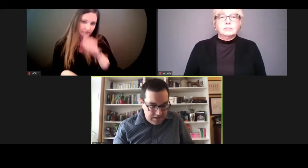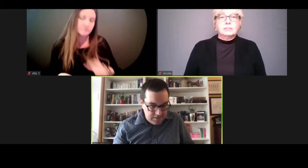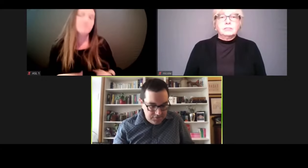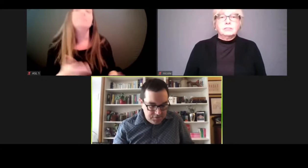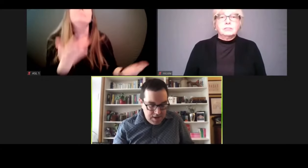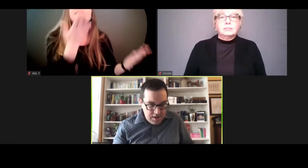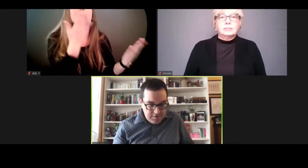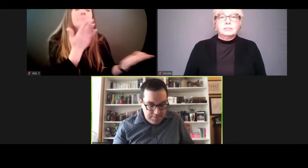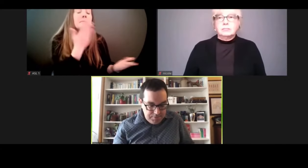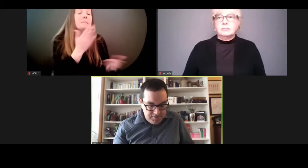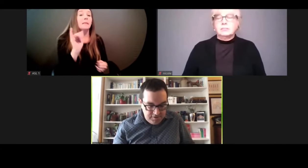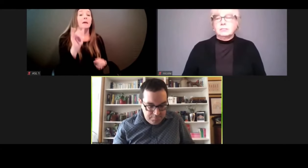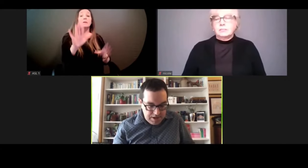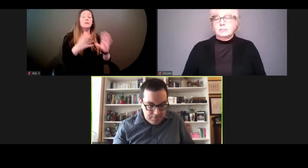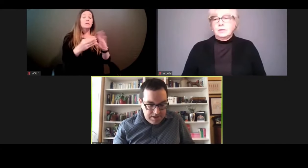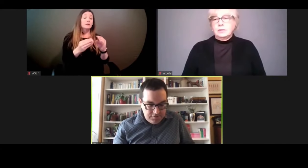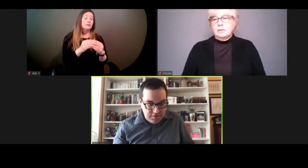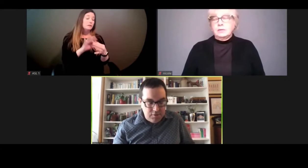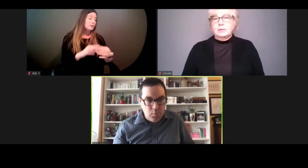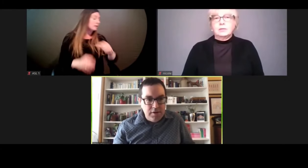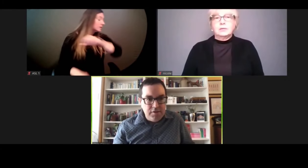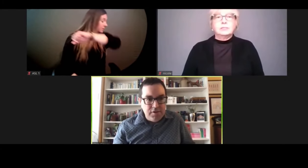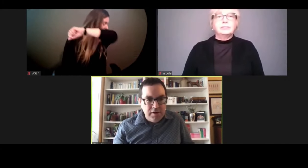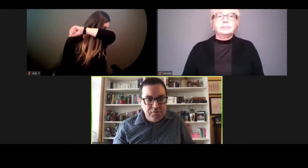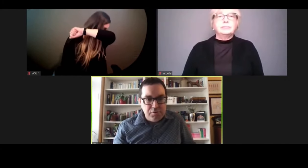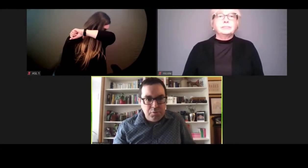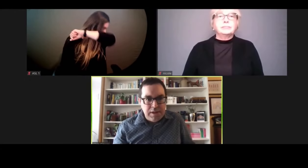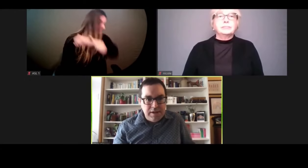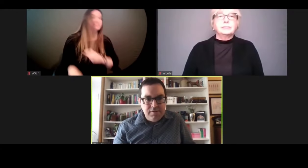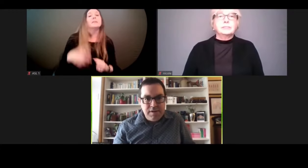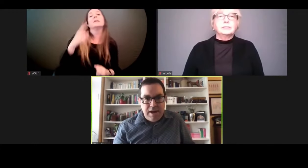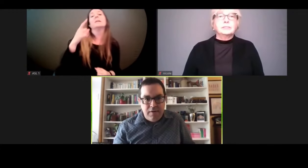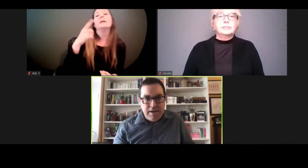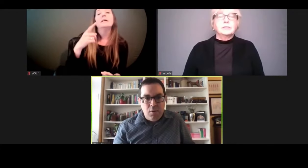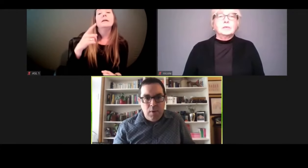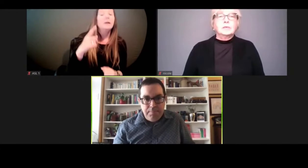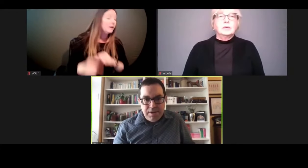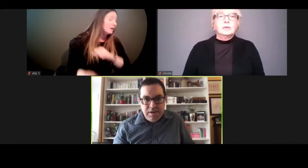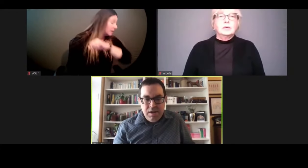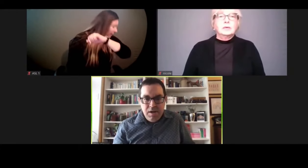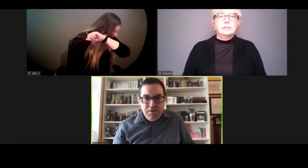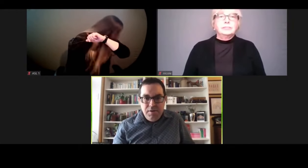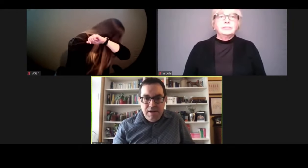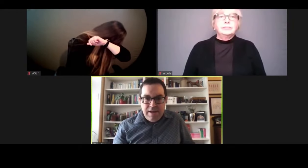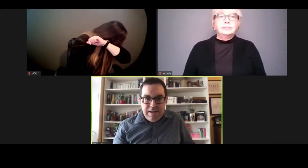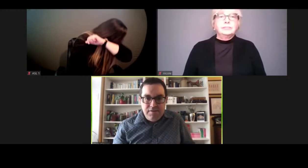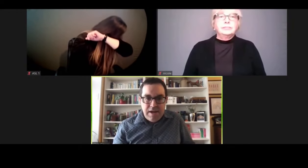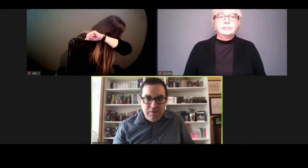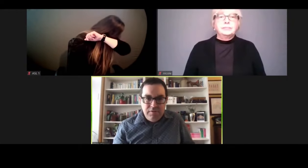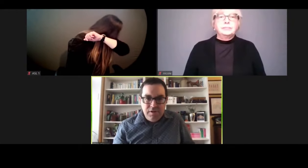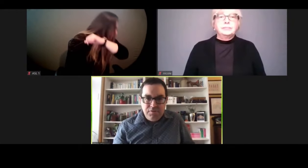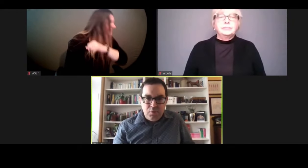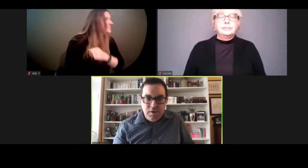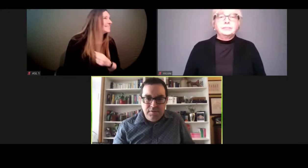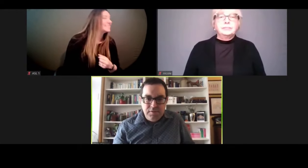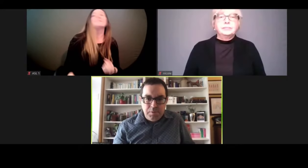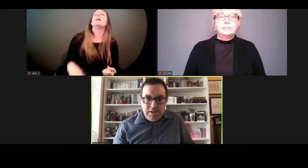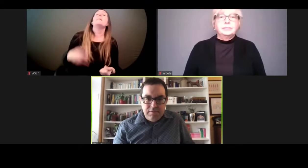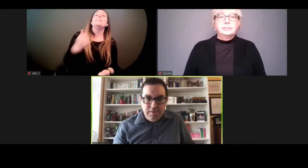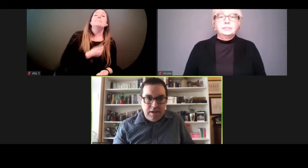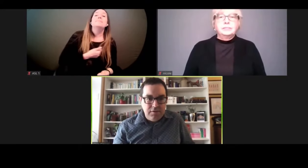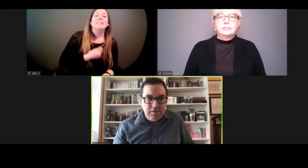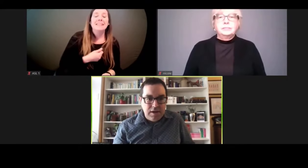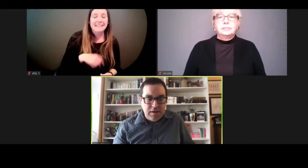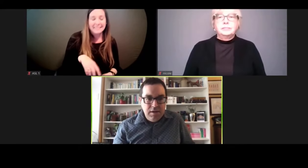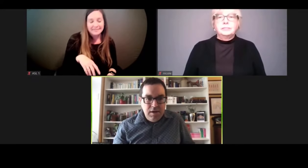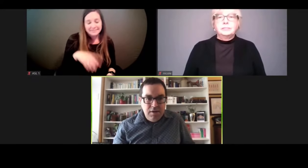of violence, Deputy Chief Bell mentioned that one of the charges was related to carrying a weapon. Do you have any intelligence or reason to believe